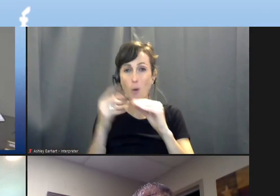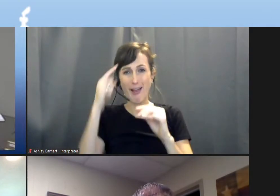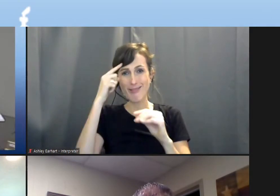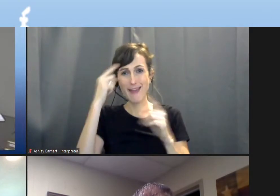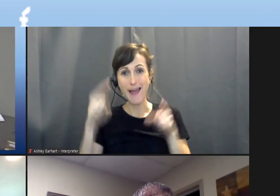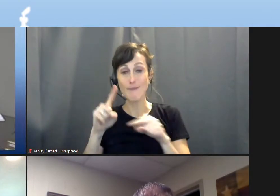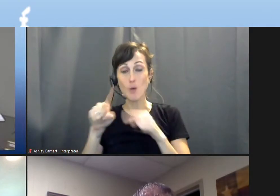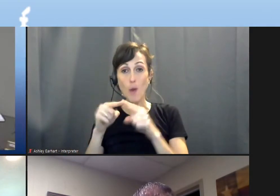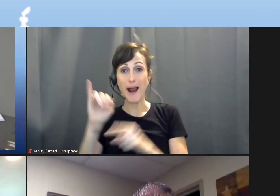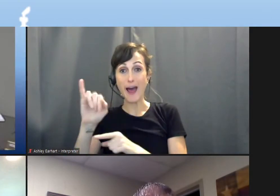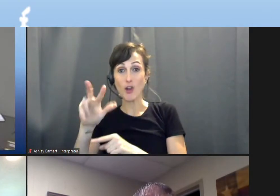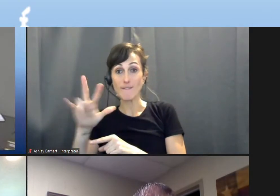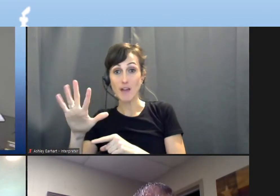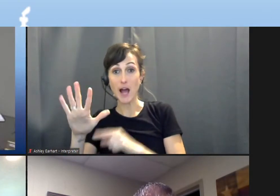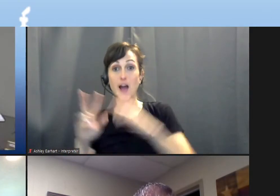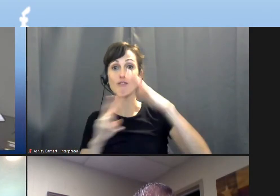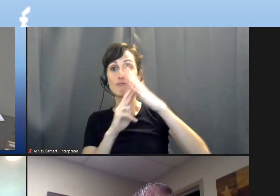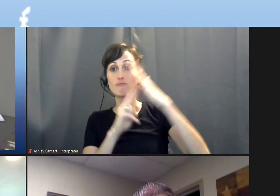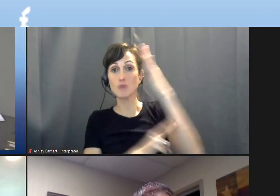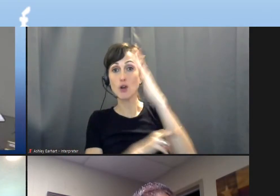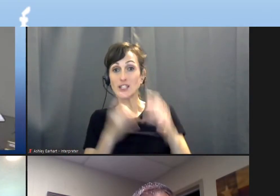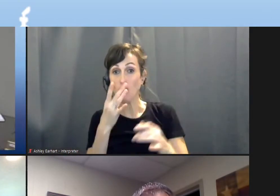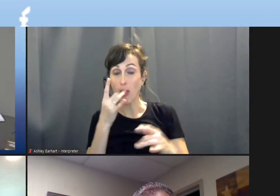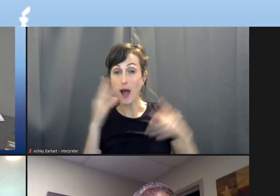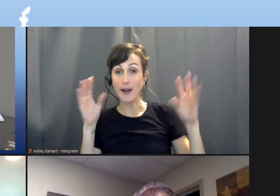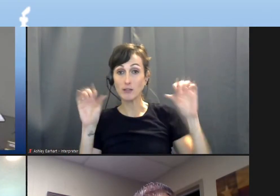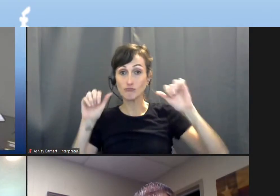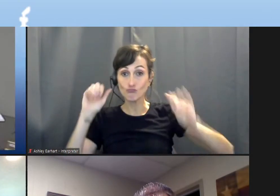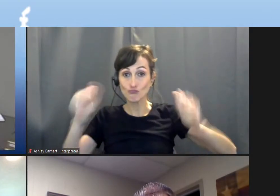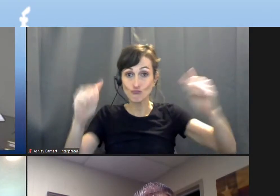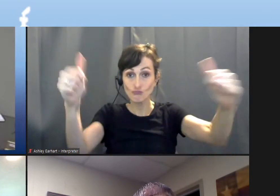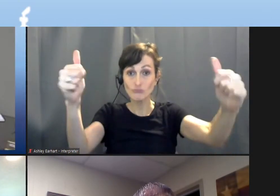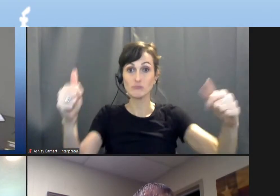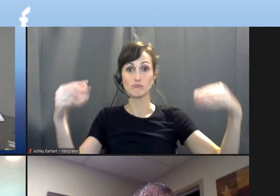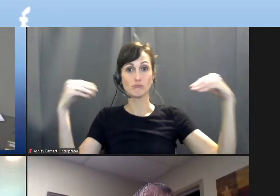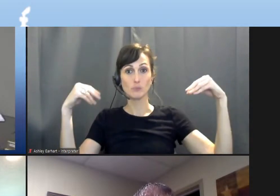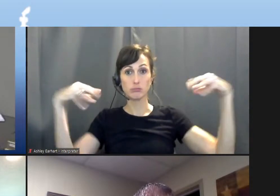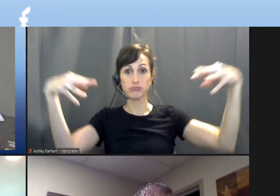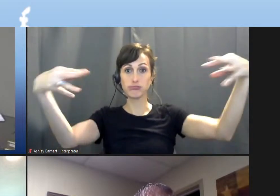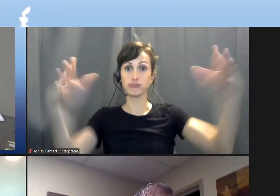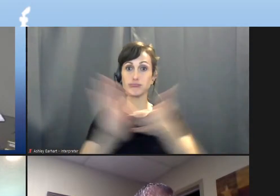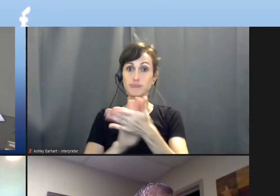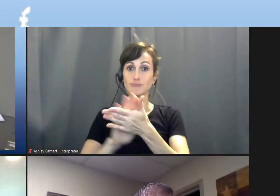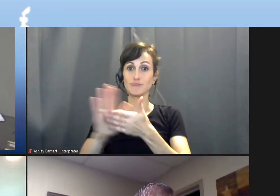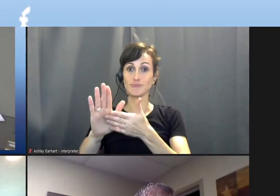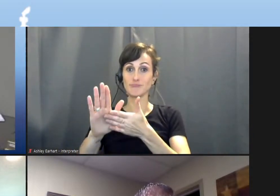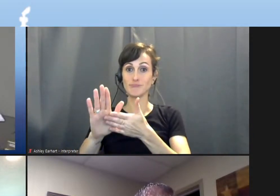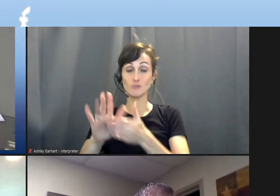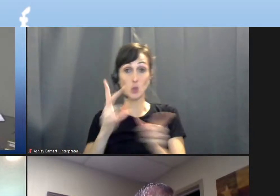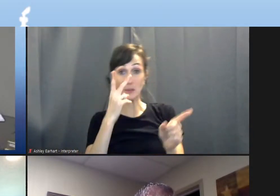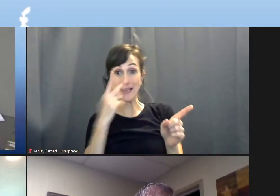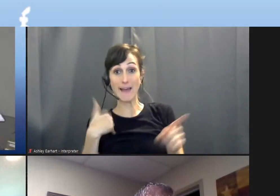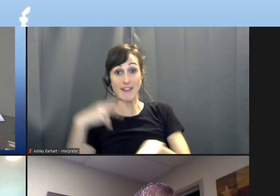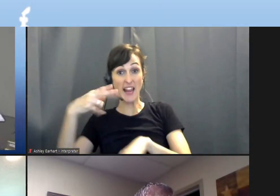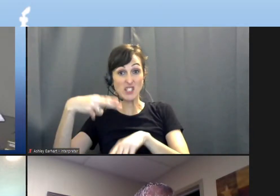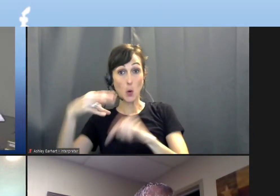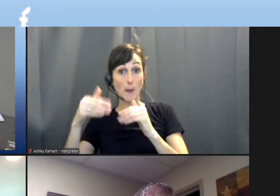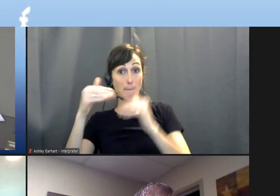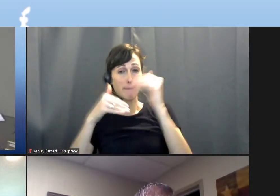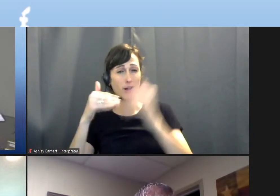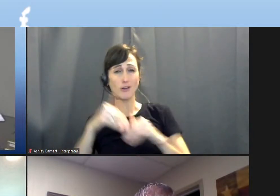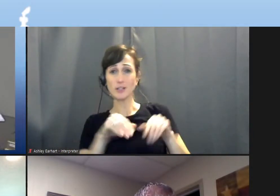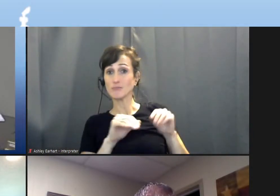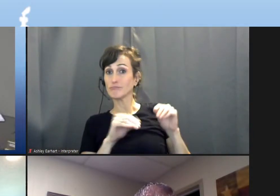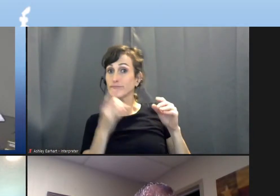I-35 bridge lighting took place. And so having a historic building here and its beauty